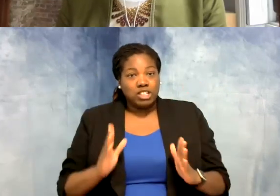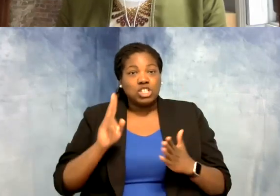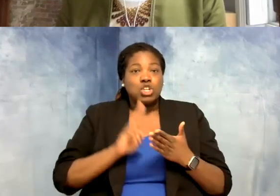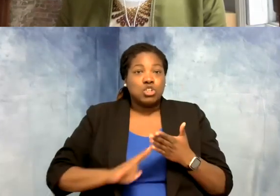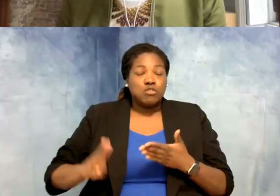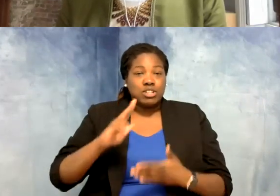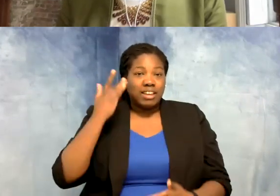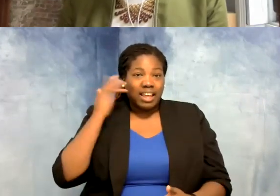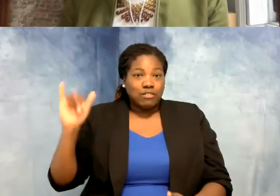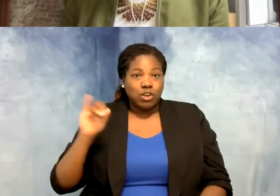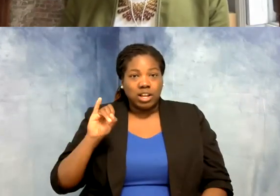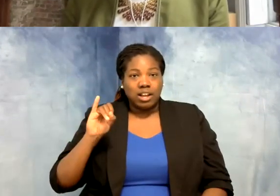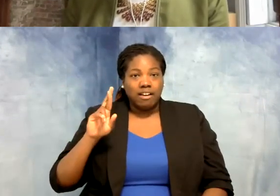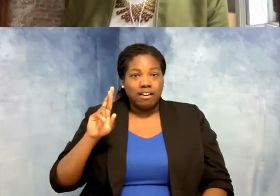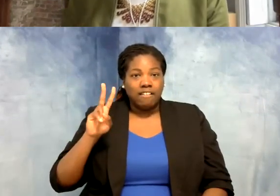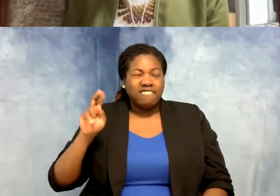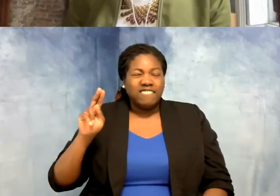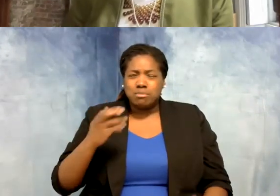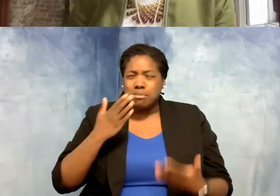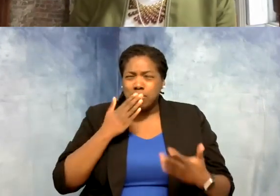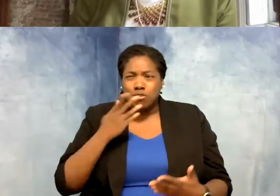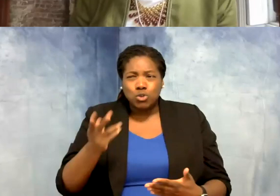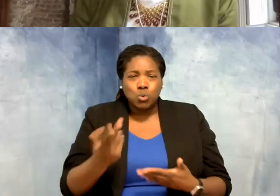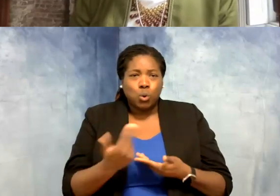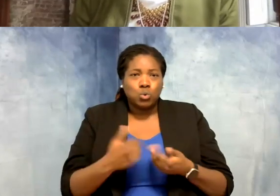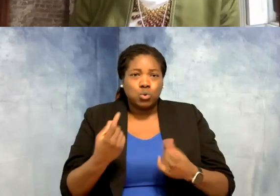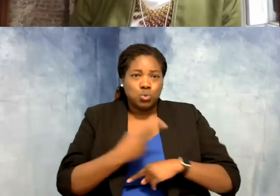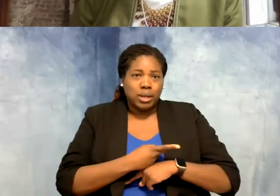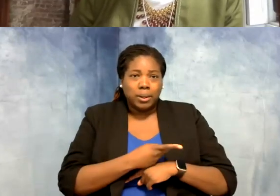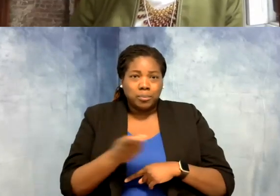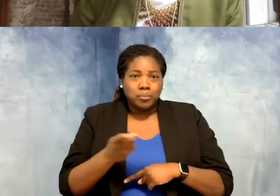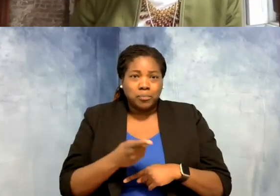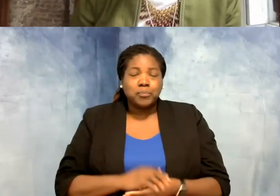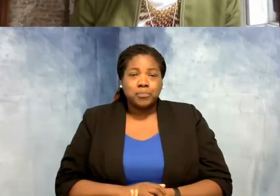California, Irvine. I'm so thankful to have you both join us today.